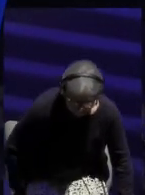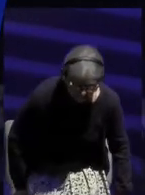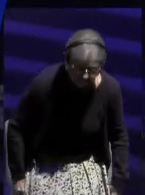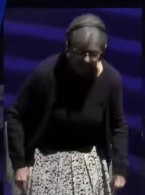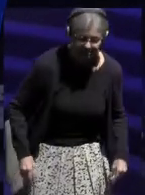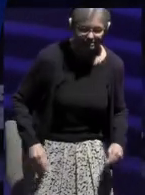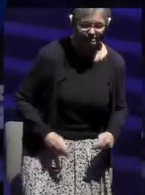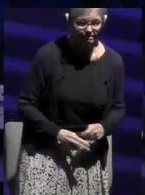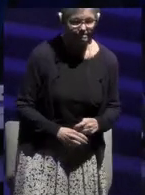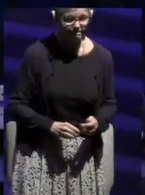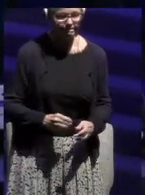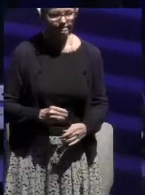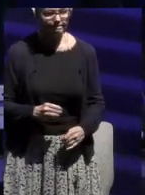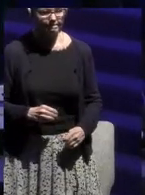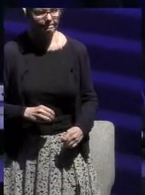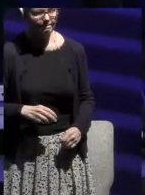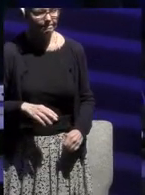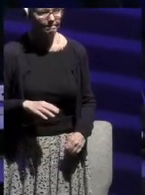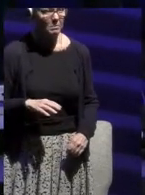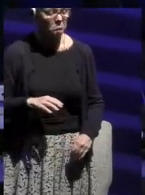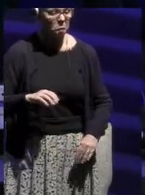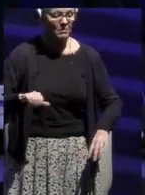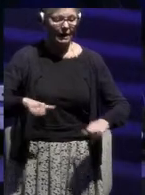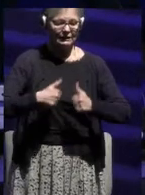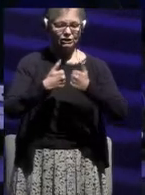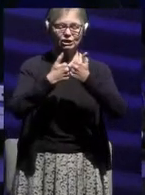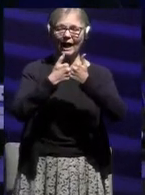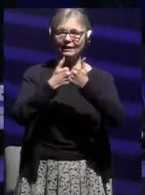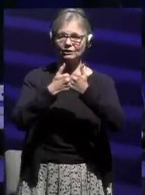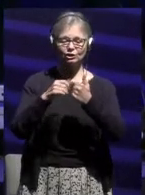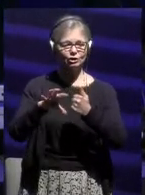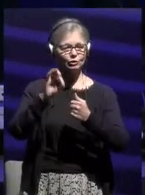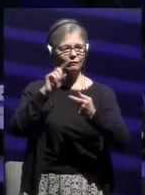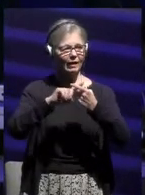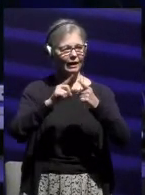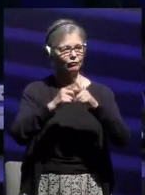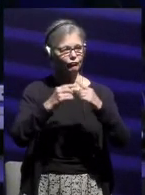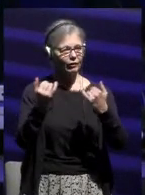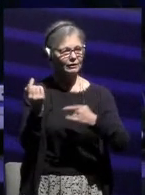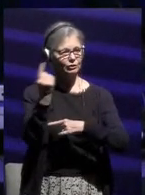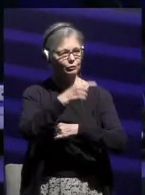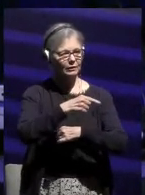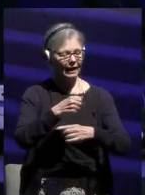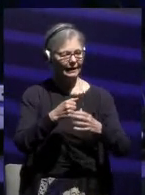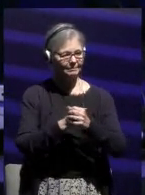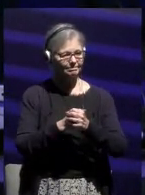It's very, very challenging to find friends today.